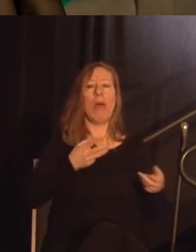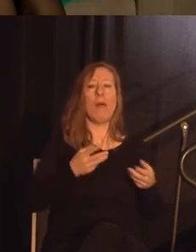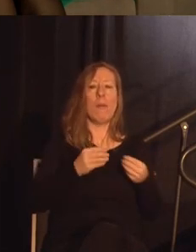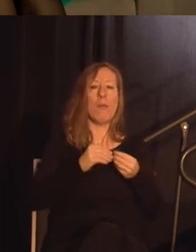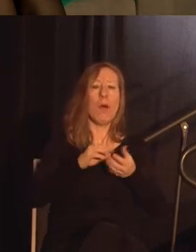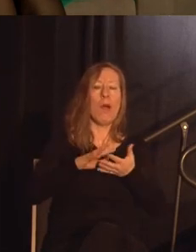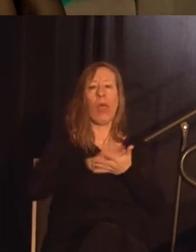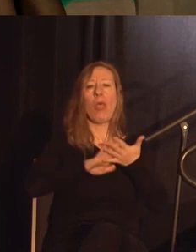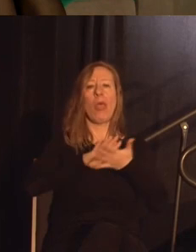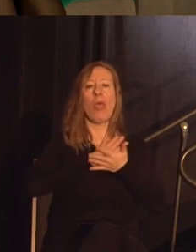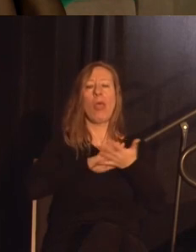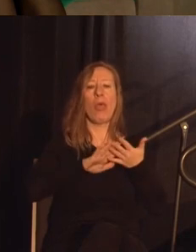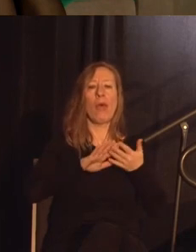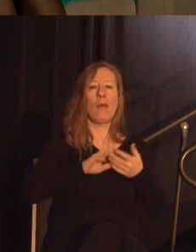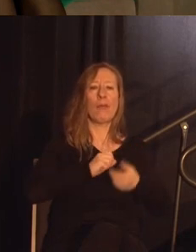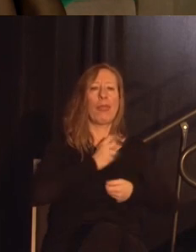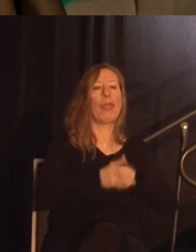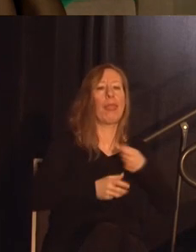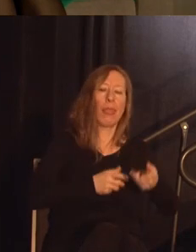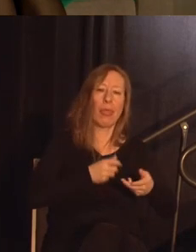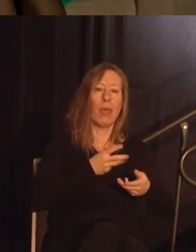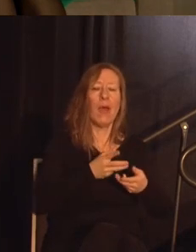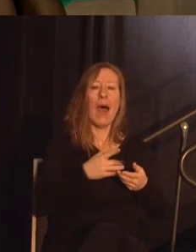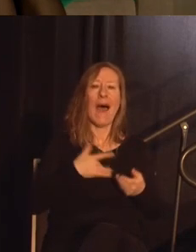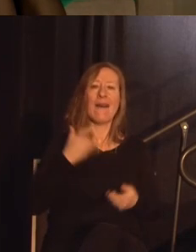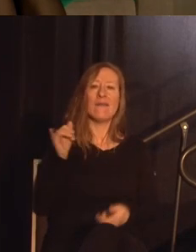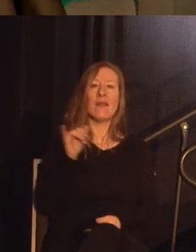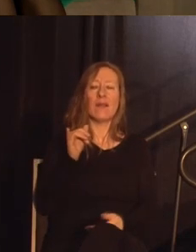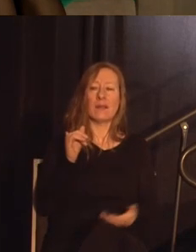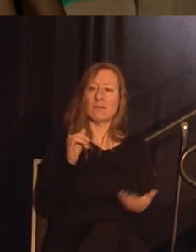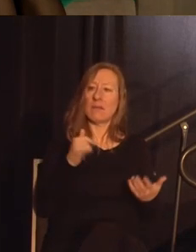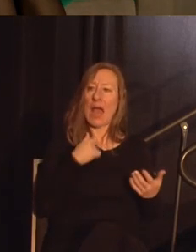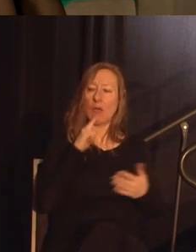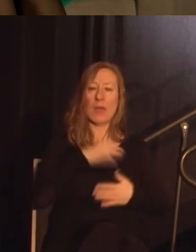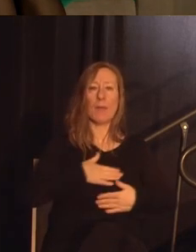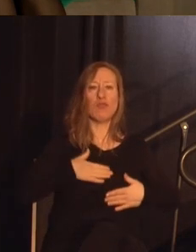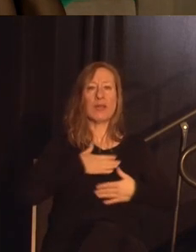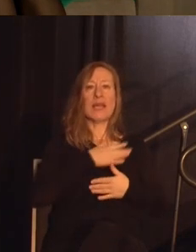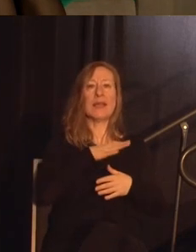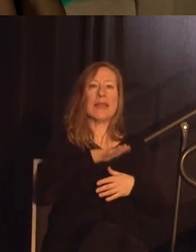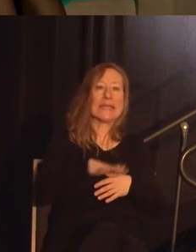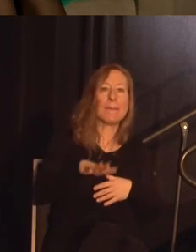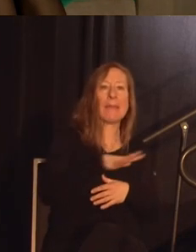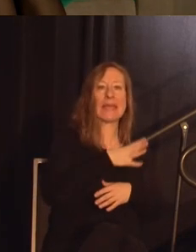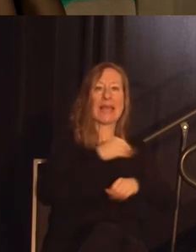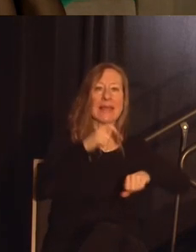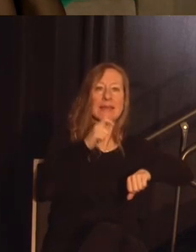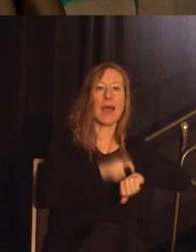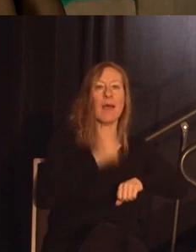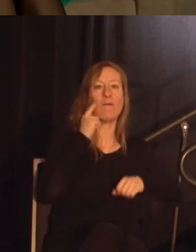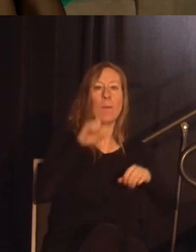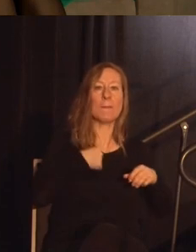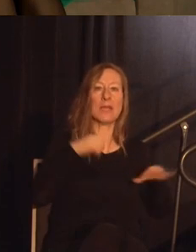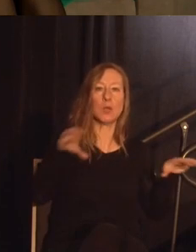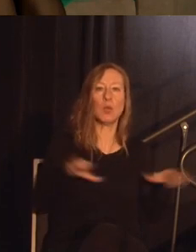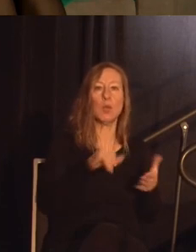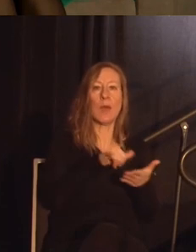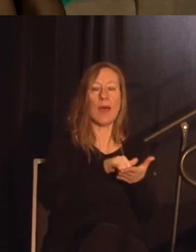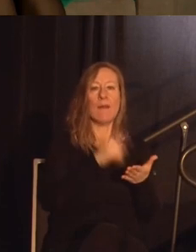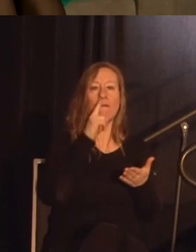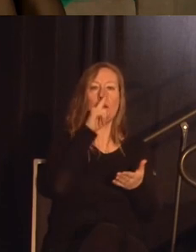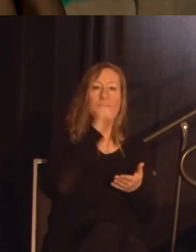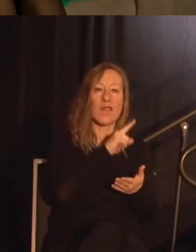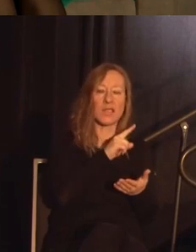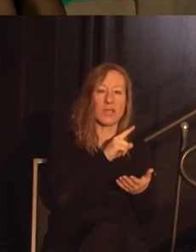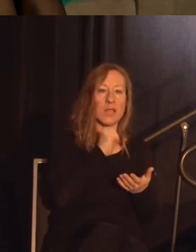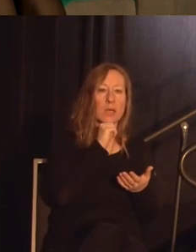bit more like a sludge. And I really appreciated the space and time for like, you know, that to happen in nonfiction. And